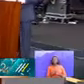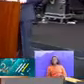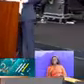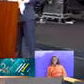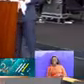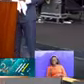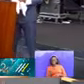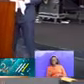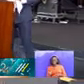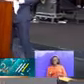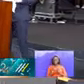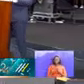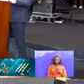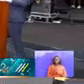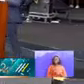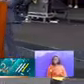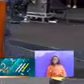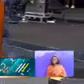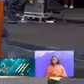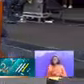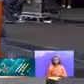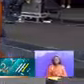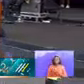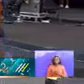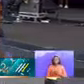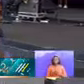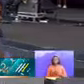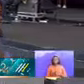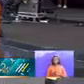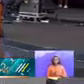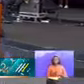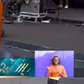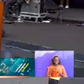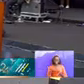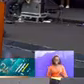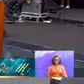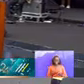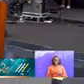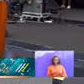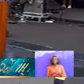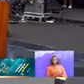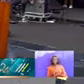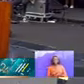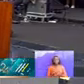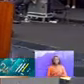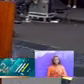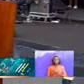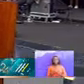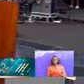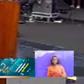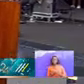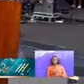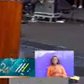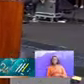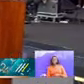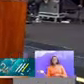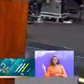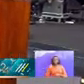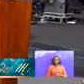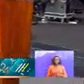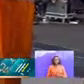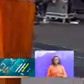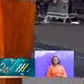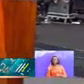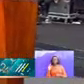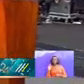enter the level of graph the written word Graphics it can't help you then you can come to logos logos